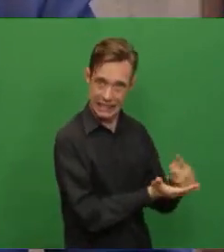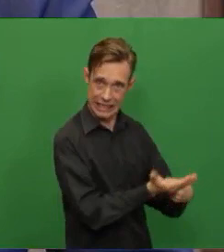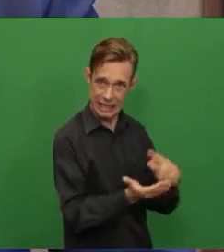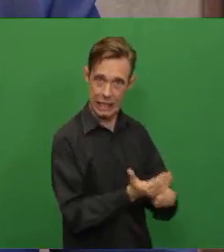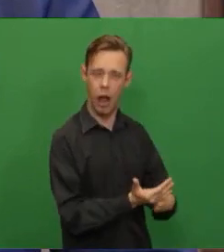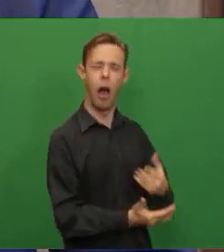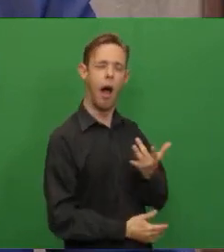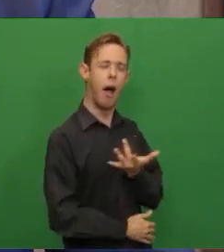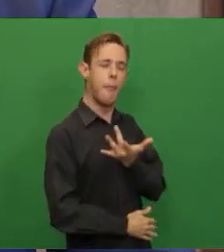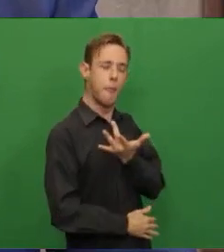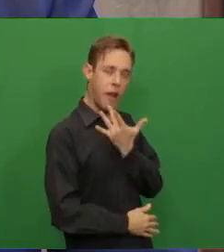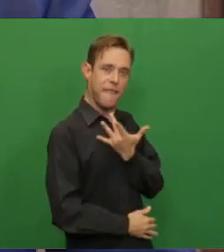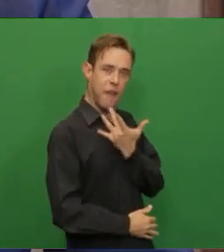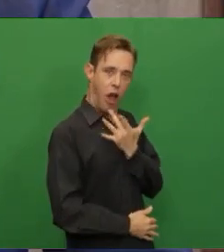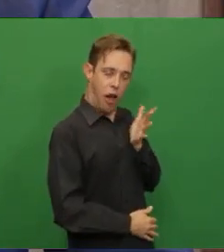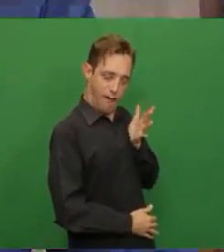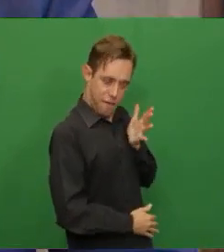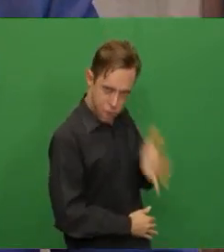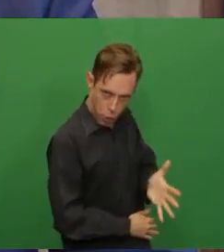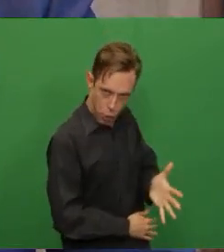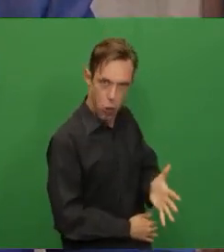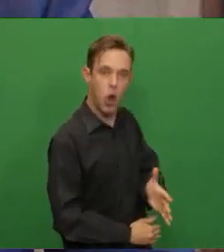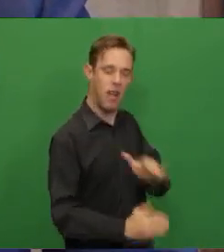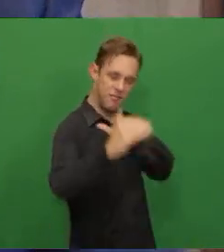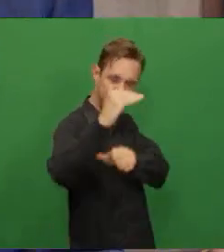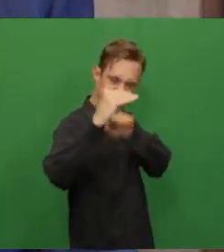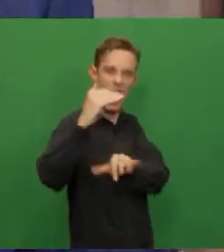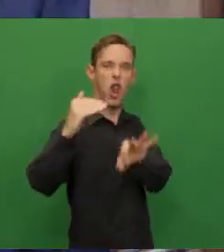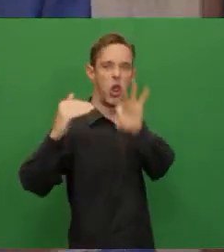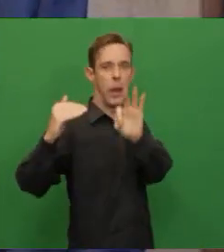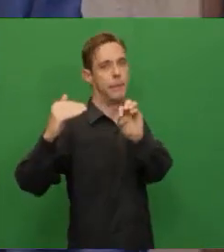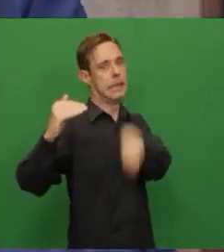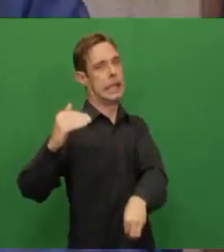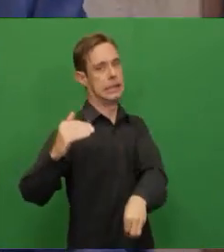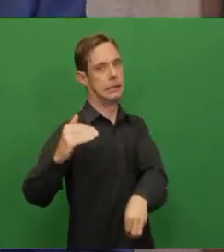expectations anchored closer to the midpoint, anchored at